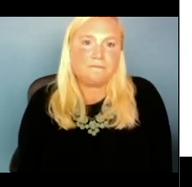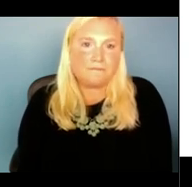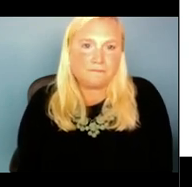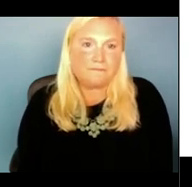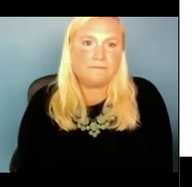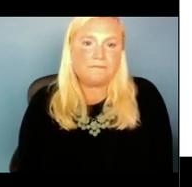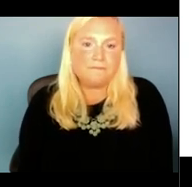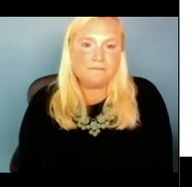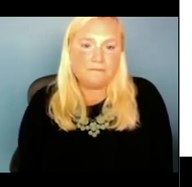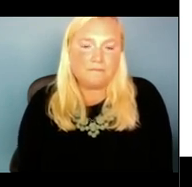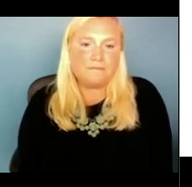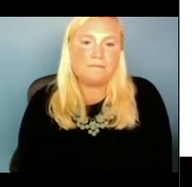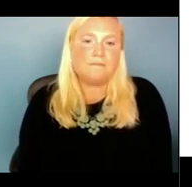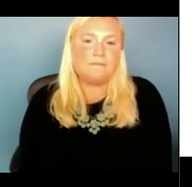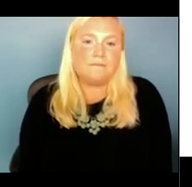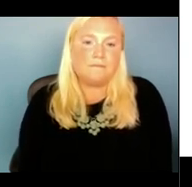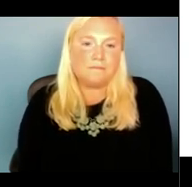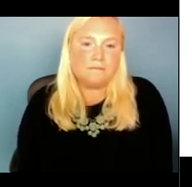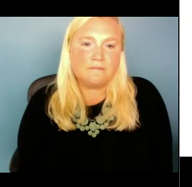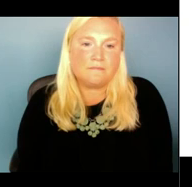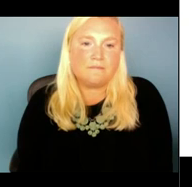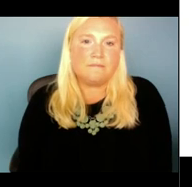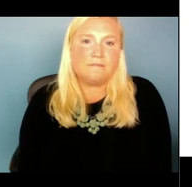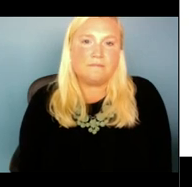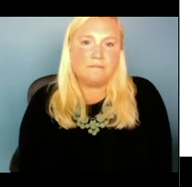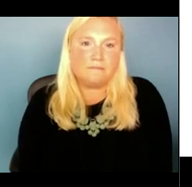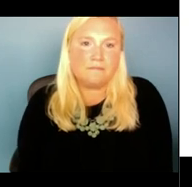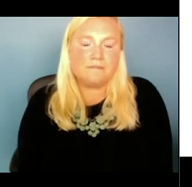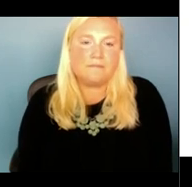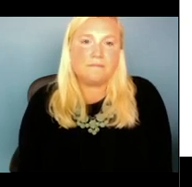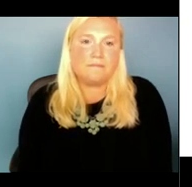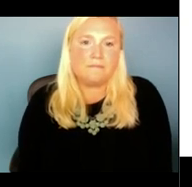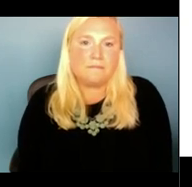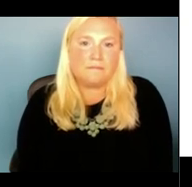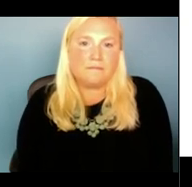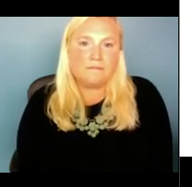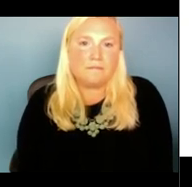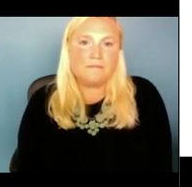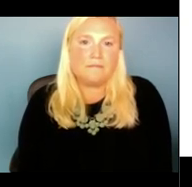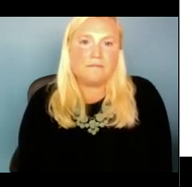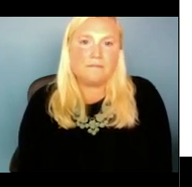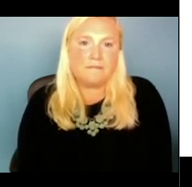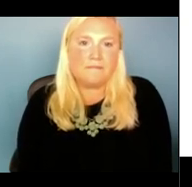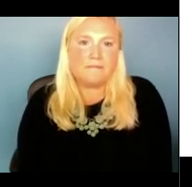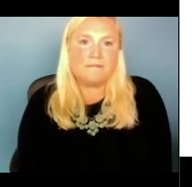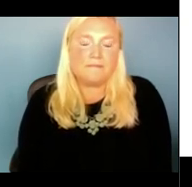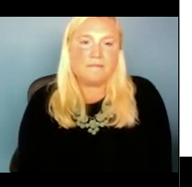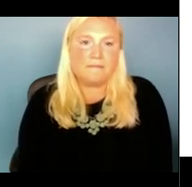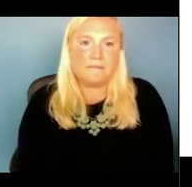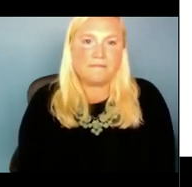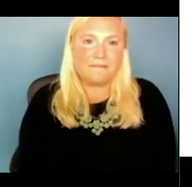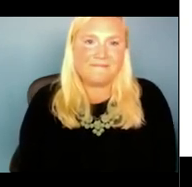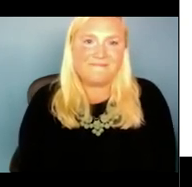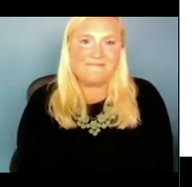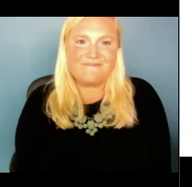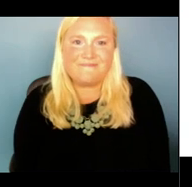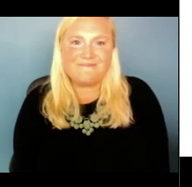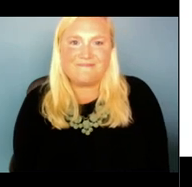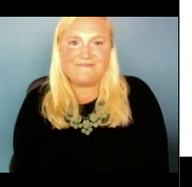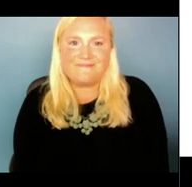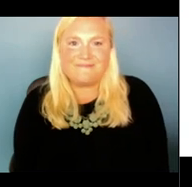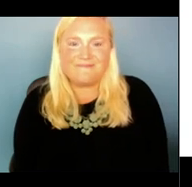differences and accept that their differences are okay and lead the way in that. That's really where I think that